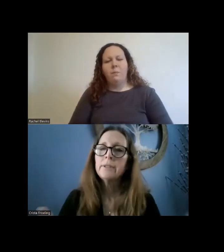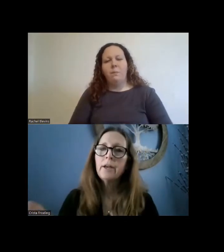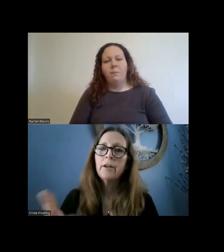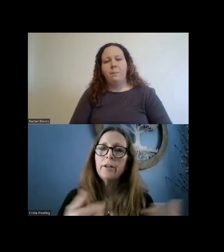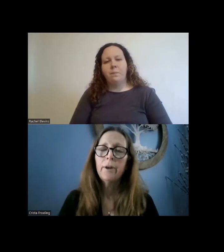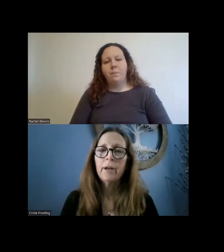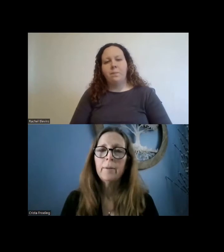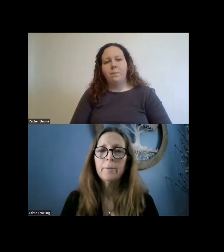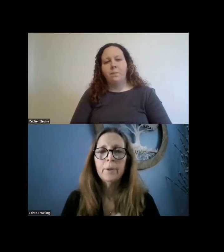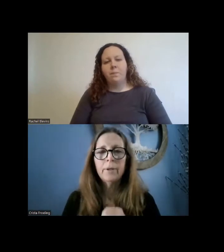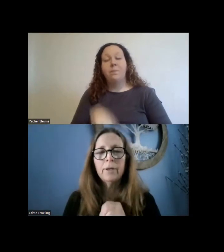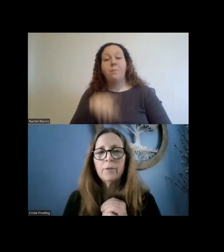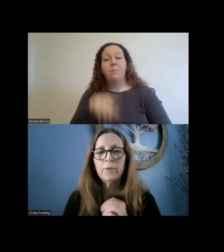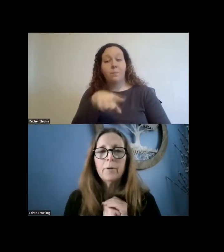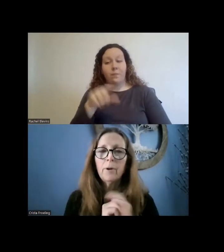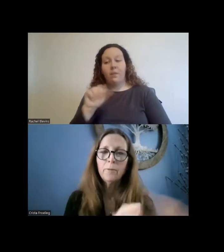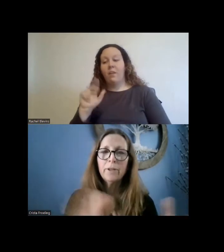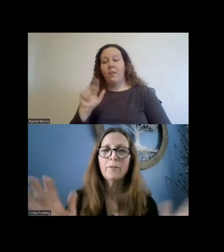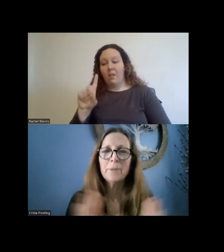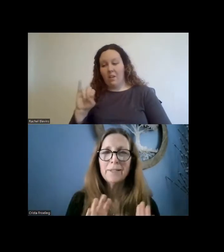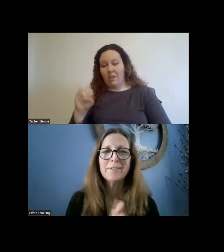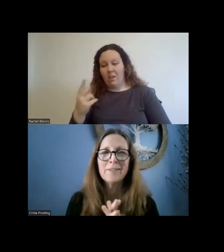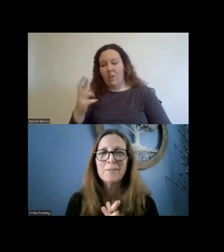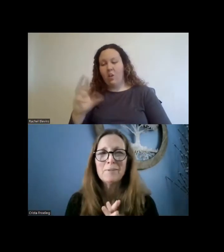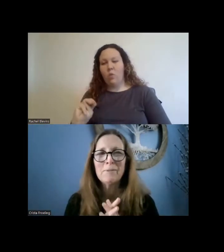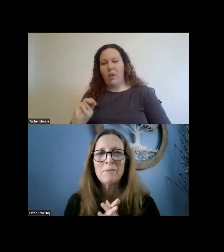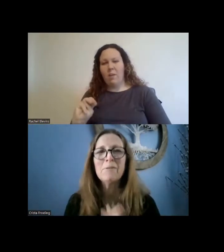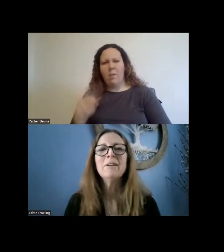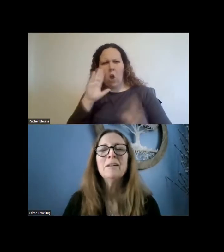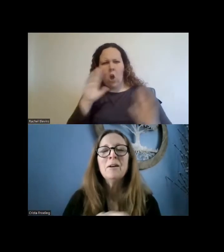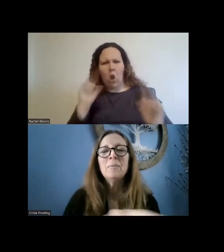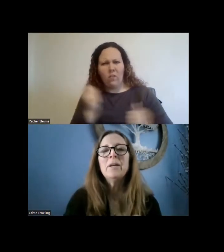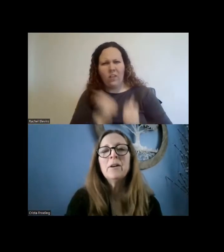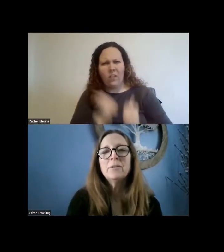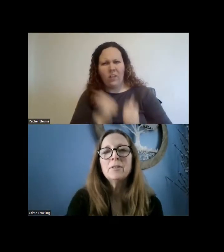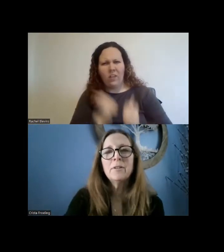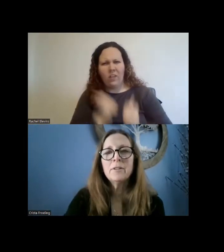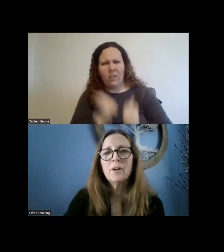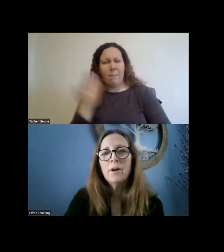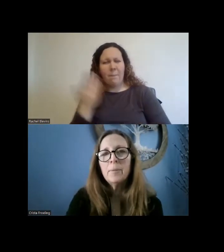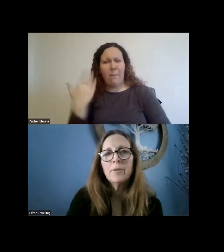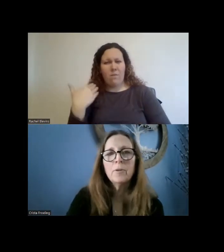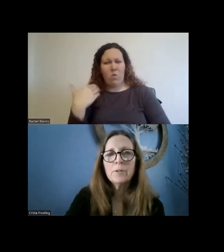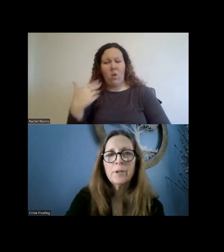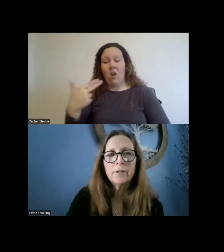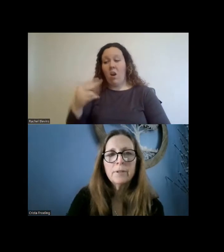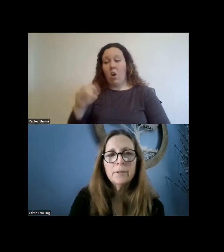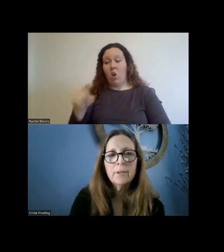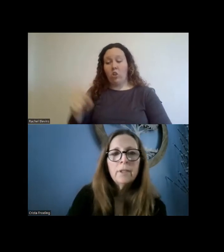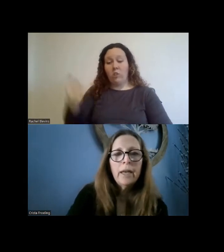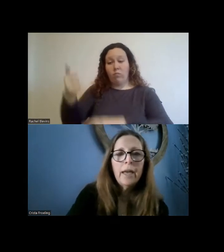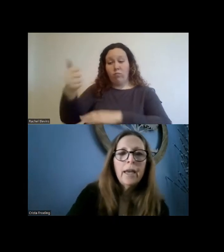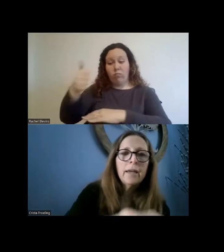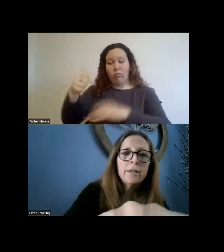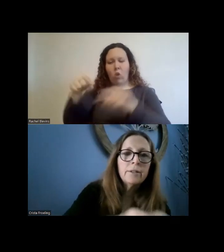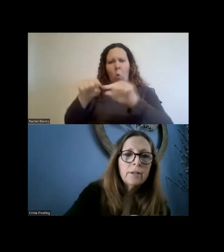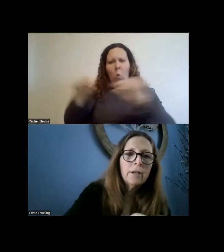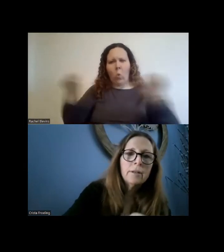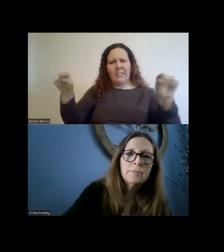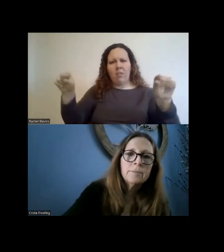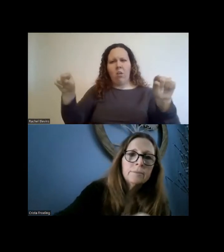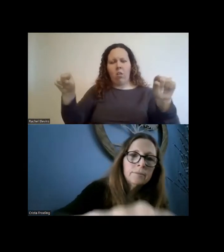This is the audiogram. I don't know, hopefully everybody has seen this before, but hertz is on the top, on the horizontal,